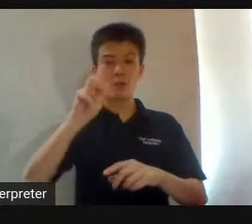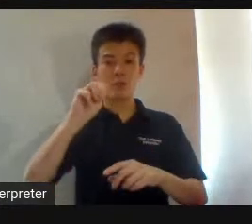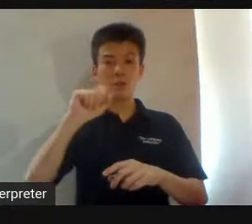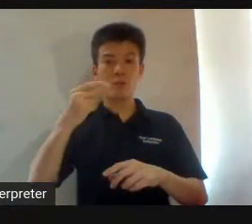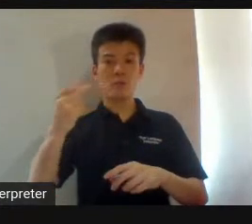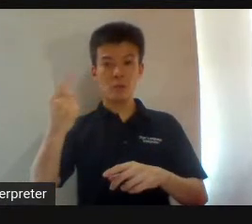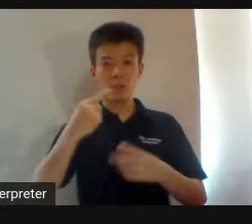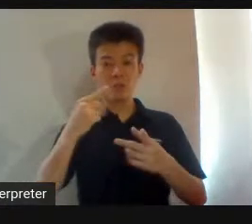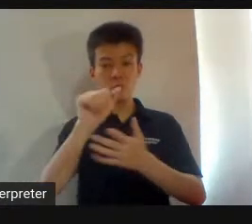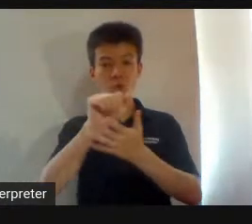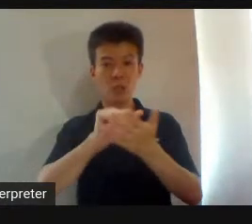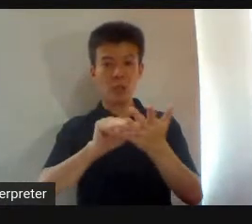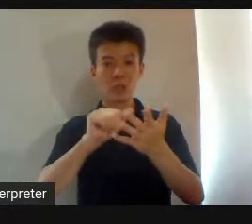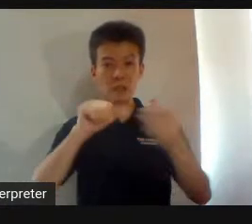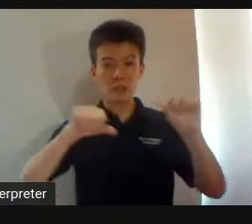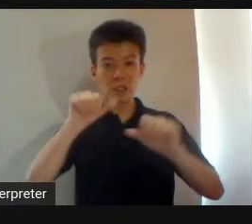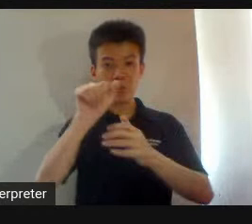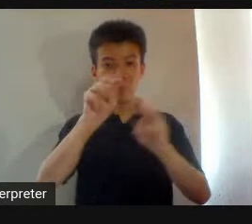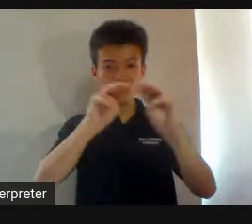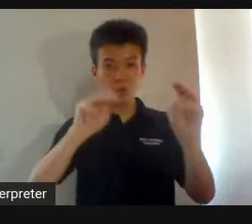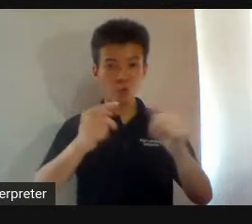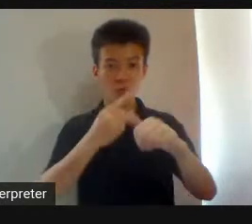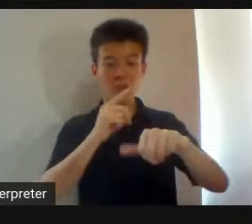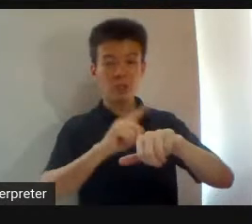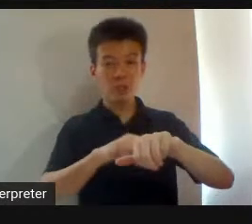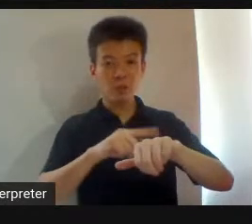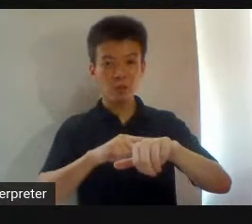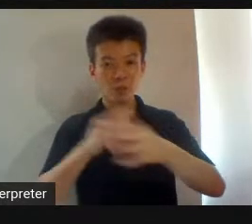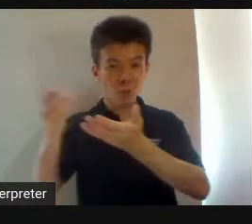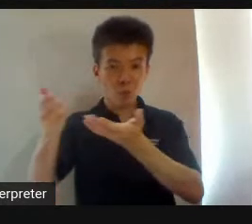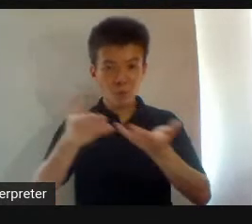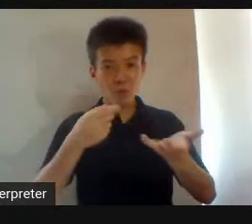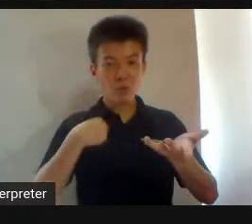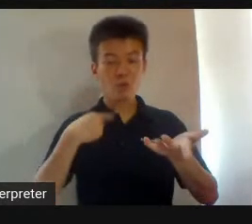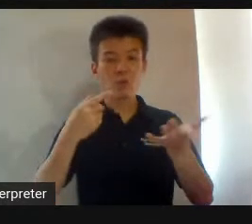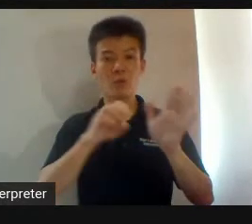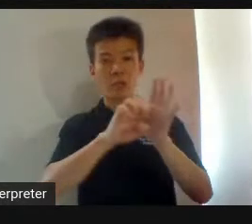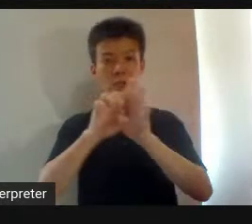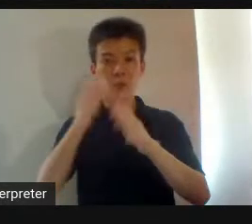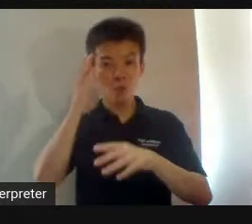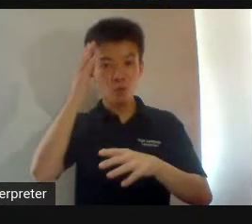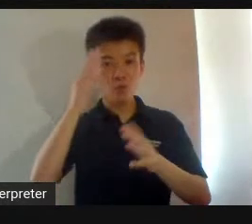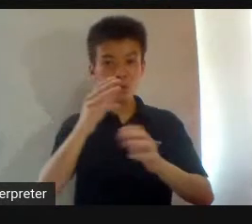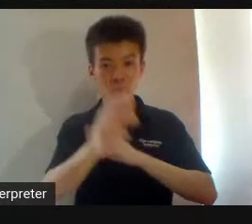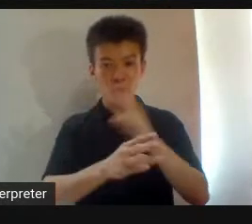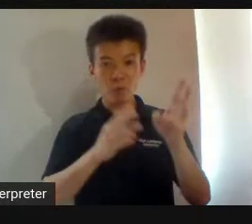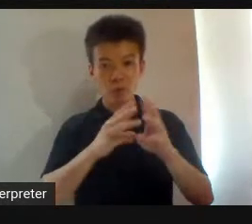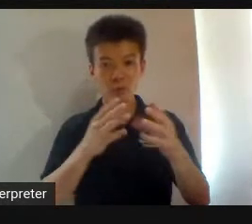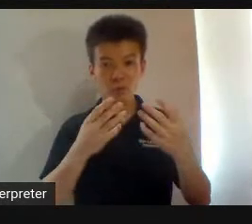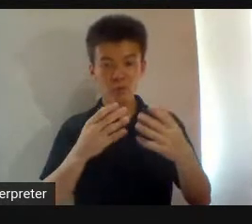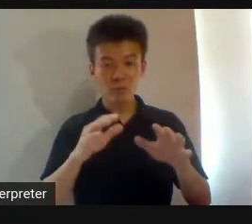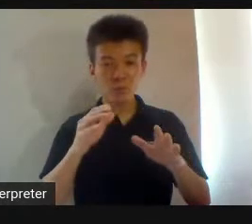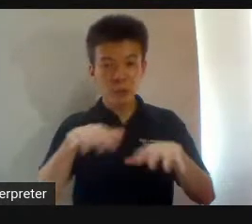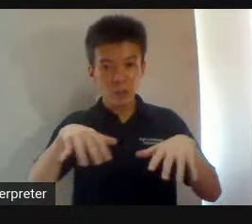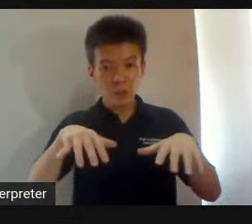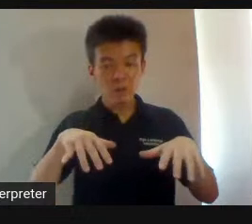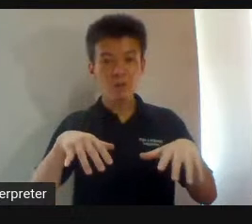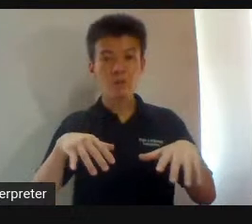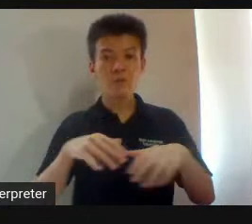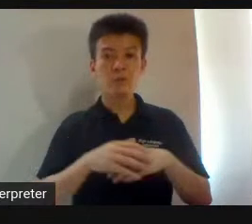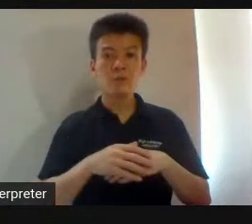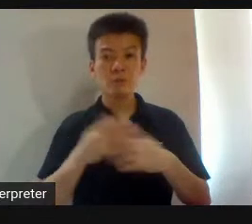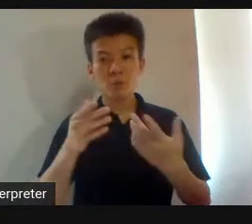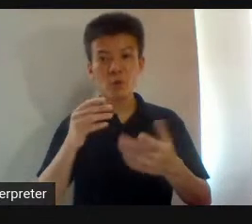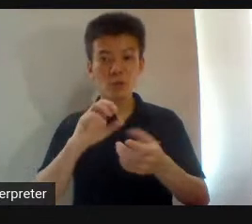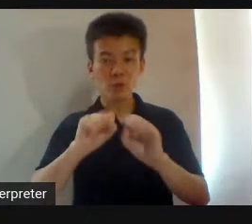Science Museum the first time. And we brought them into our exhibition Future World, and we were all really nervous because it's so sensorial